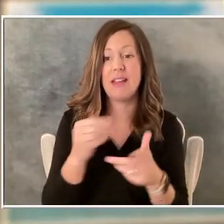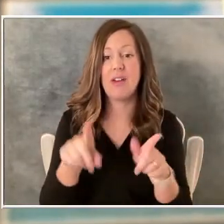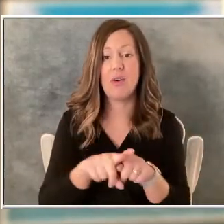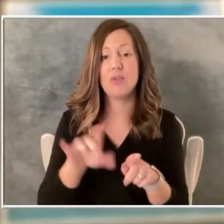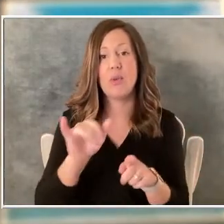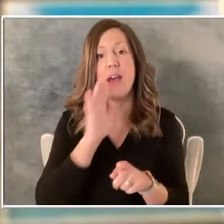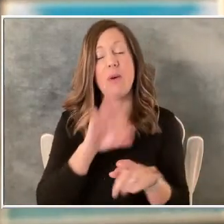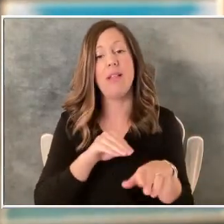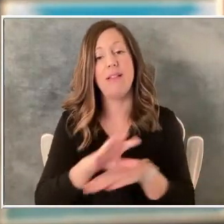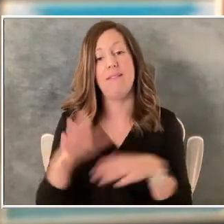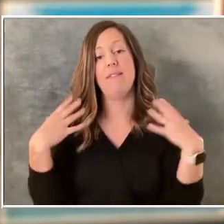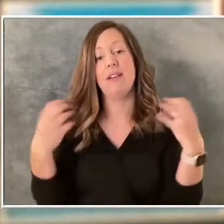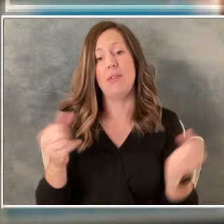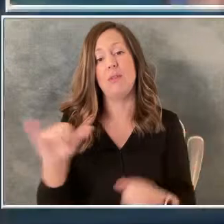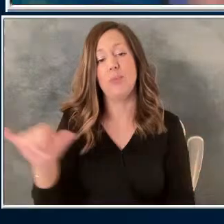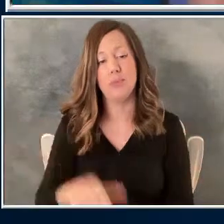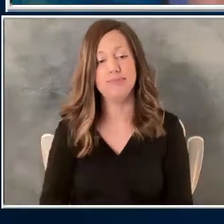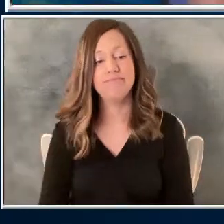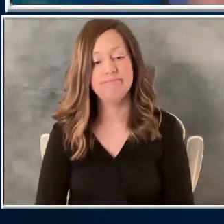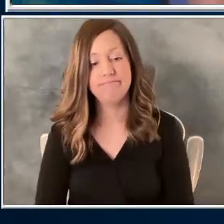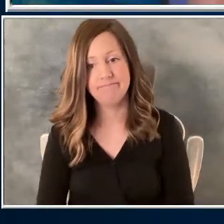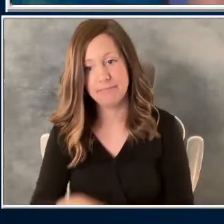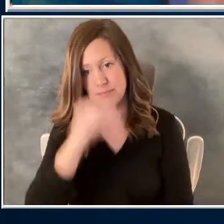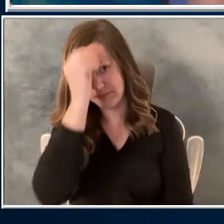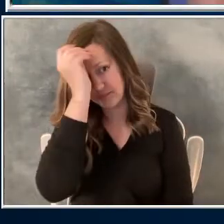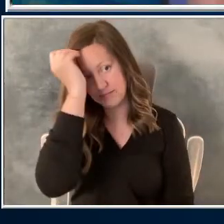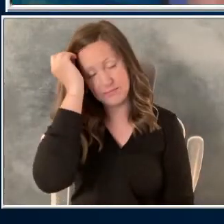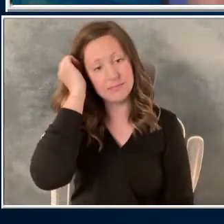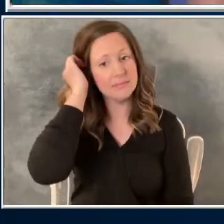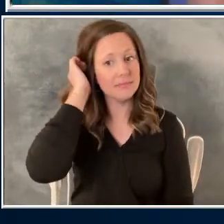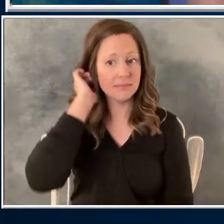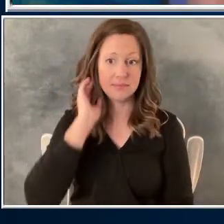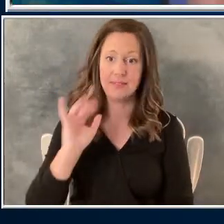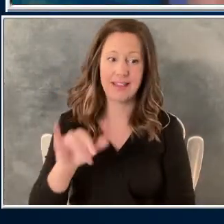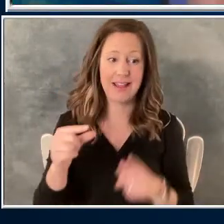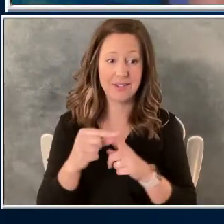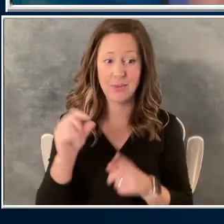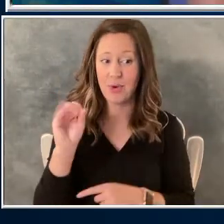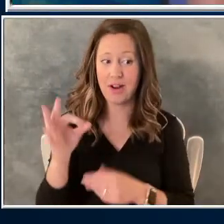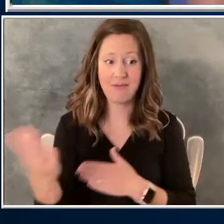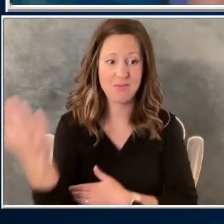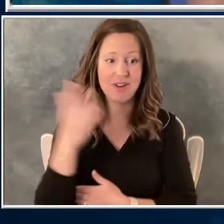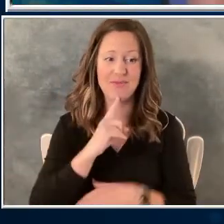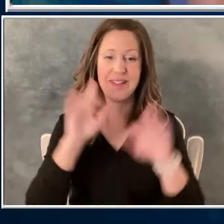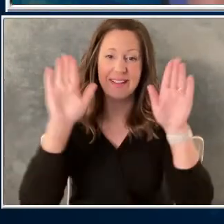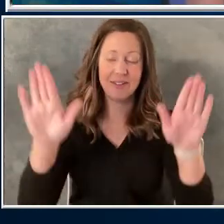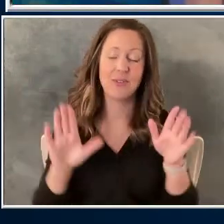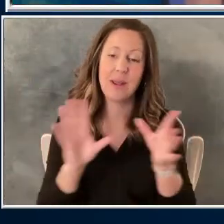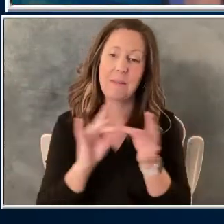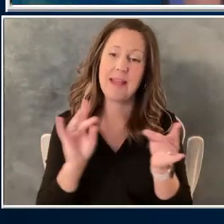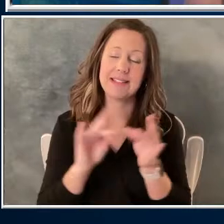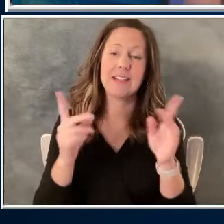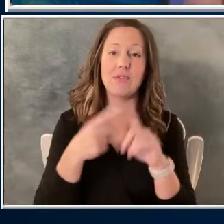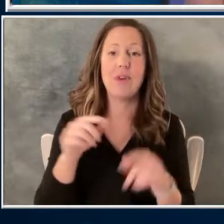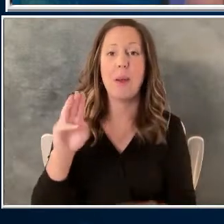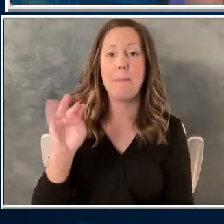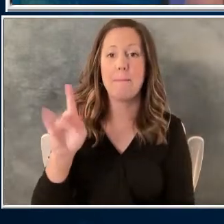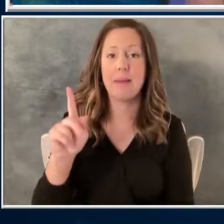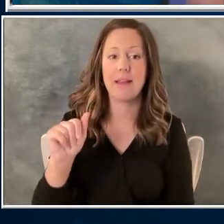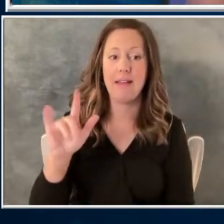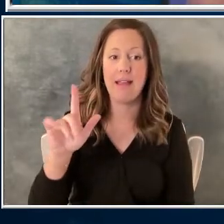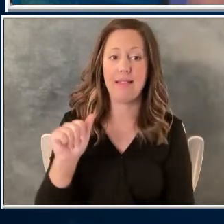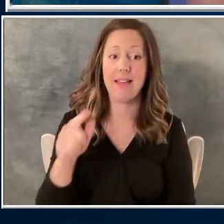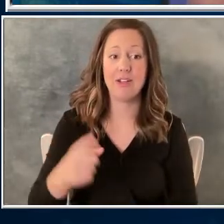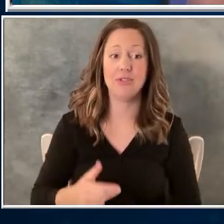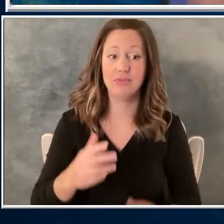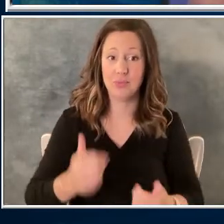well. Proactive, that is the word of the morning. Such a great message from Mikayla Stover, who joins us live from her home in Costa